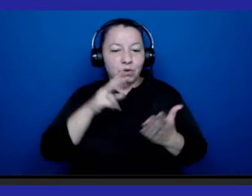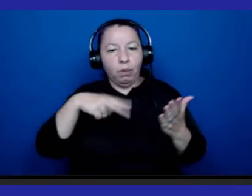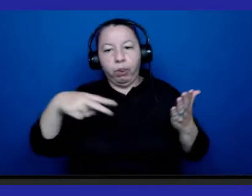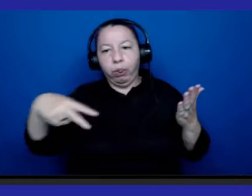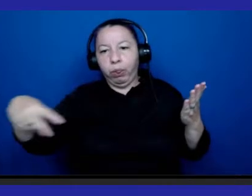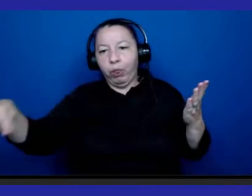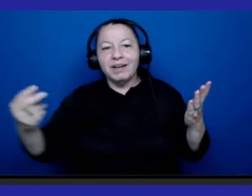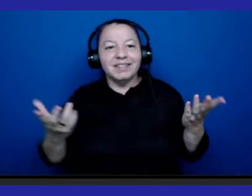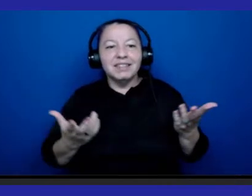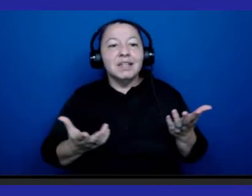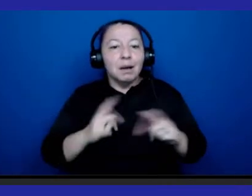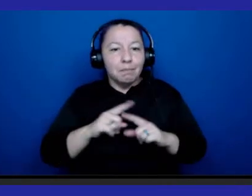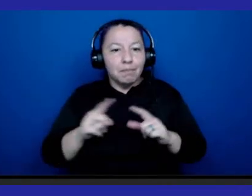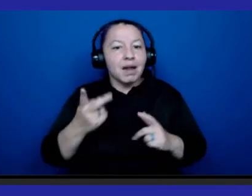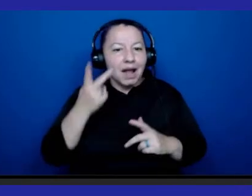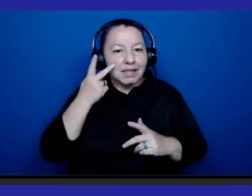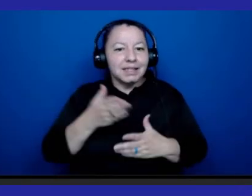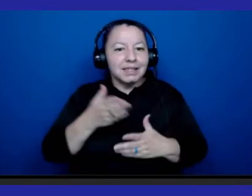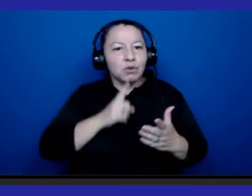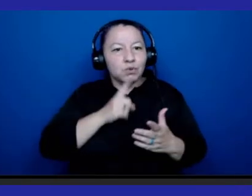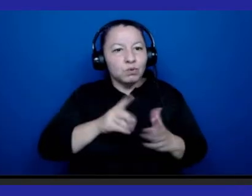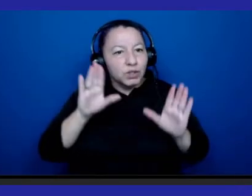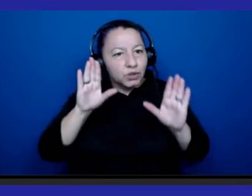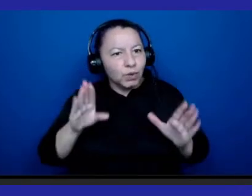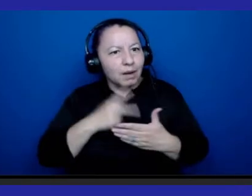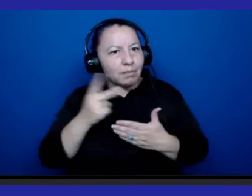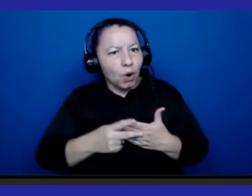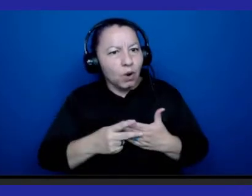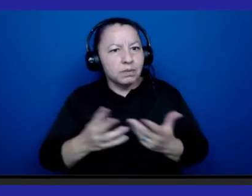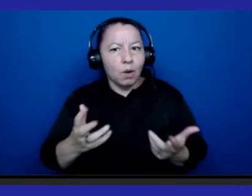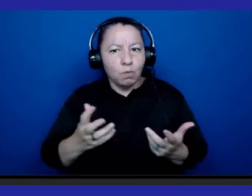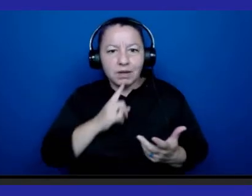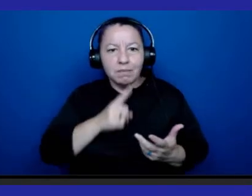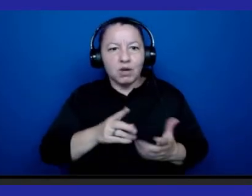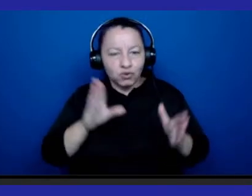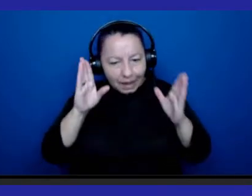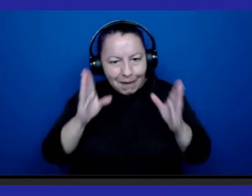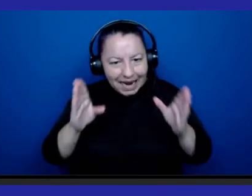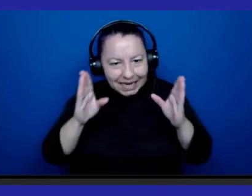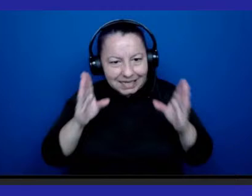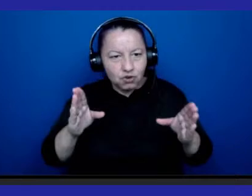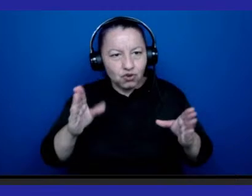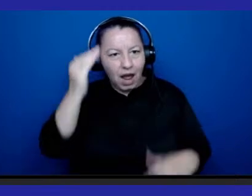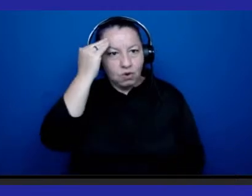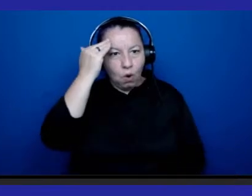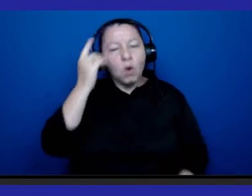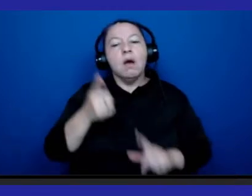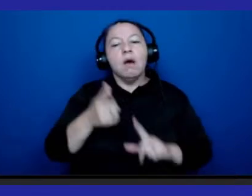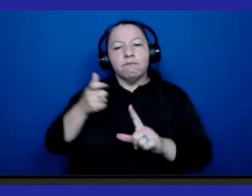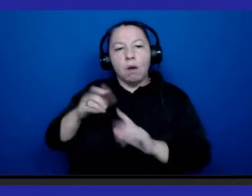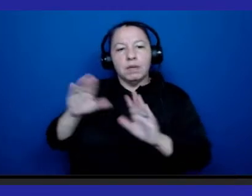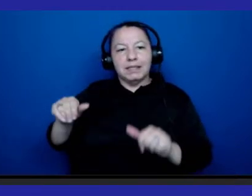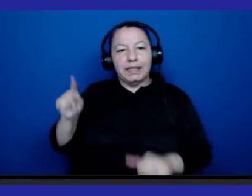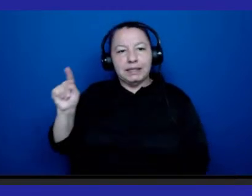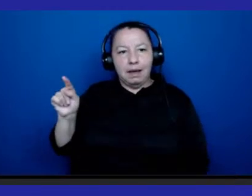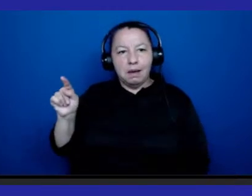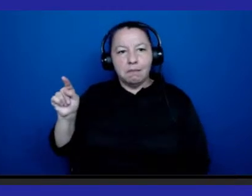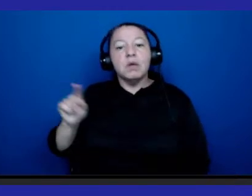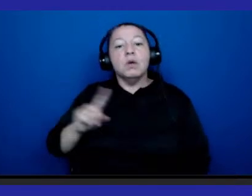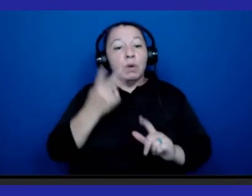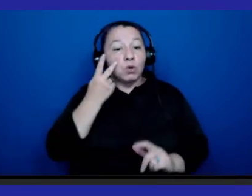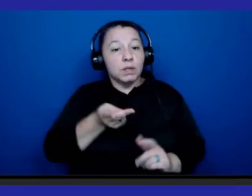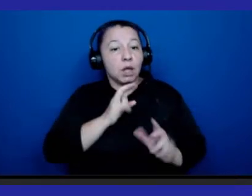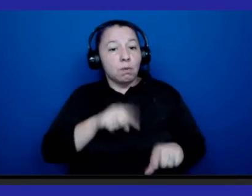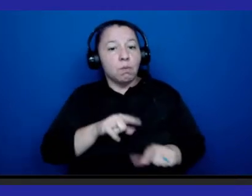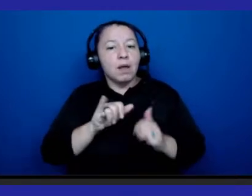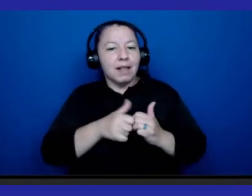some of these really great programs that want them to pay attention to that's coming out of the system. So when you see the report, that's how you're going to see